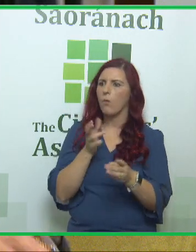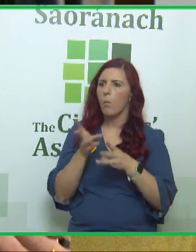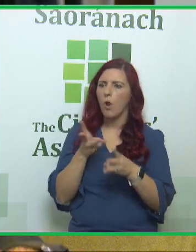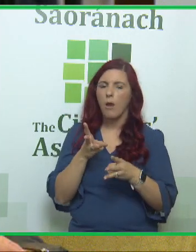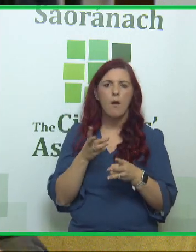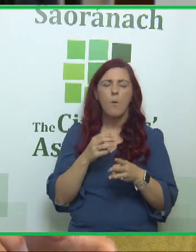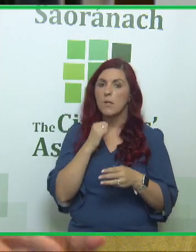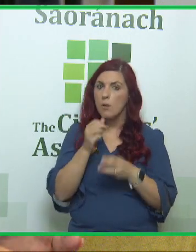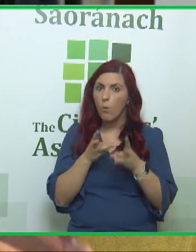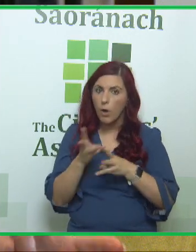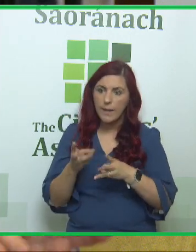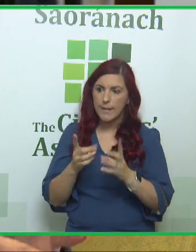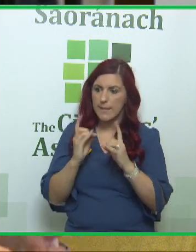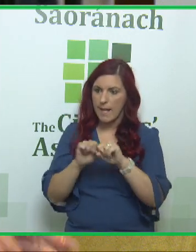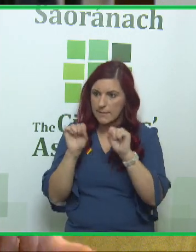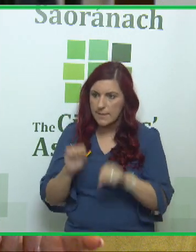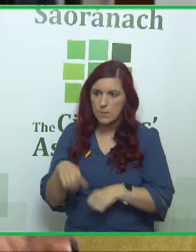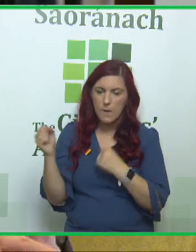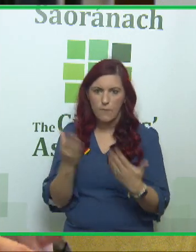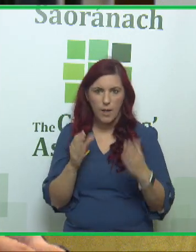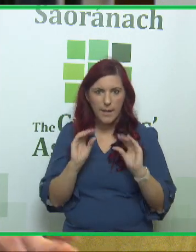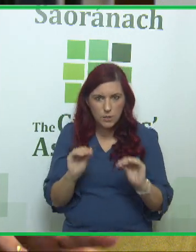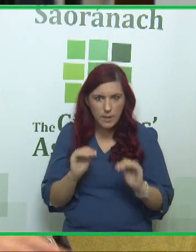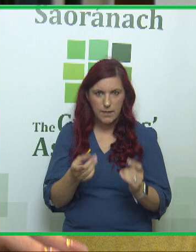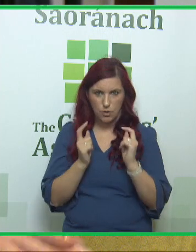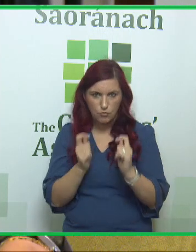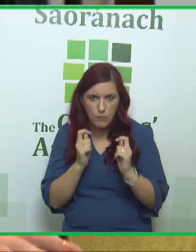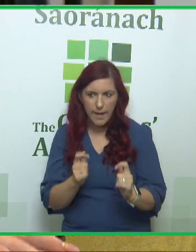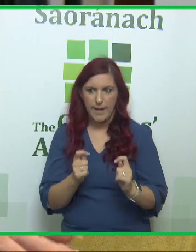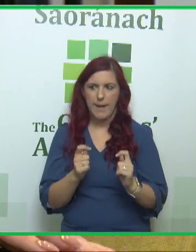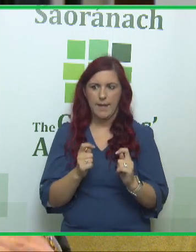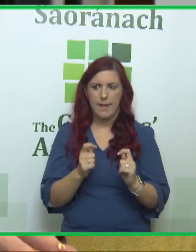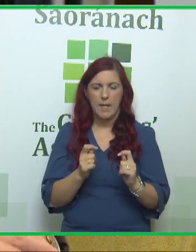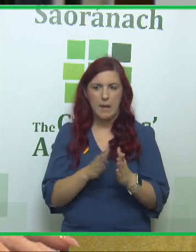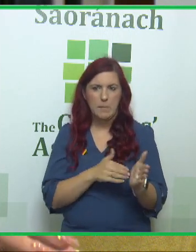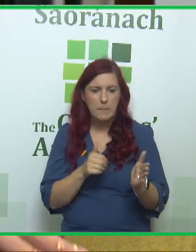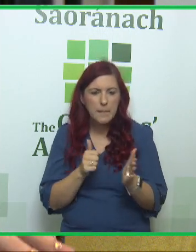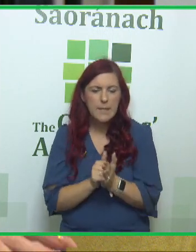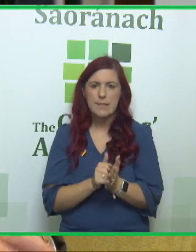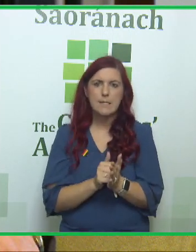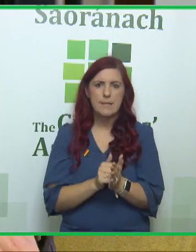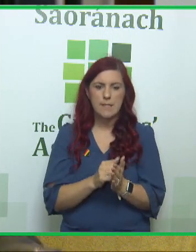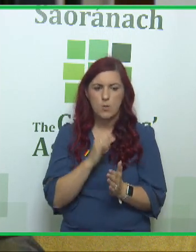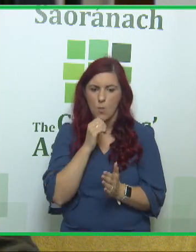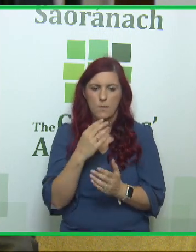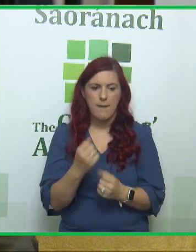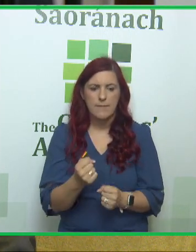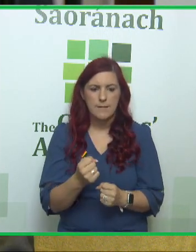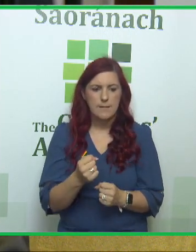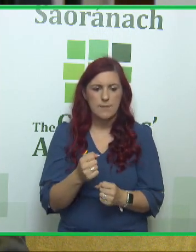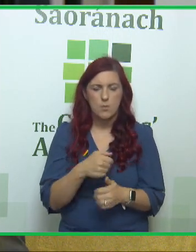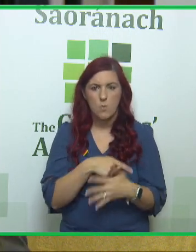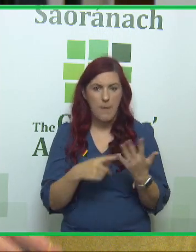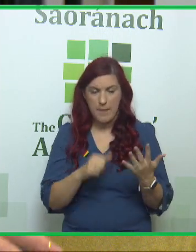system delivering on education, housing, training. Business they don't necessarily have a remit in, and they certainly don't have a